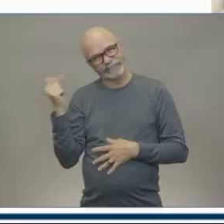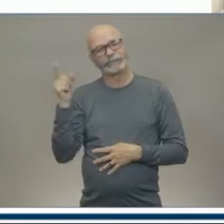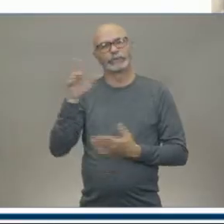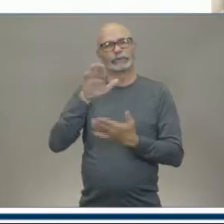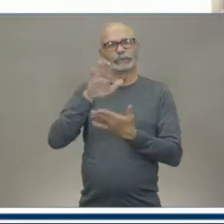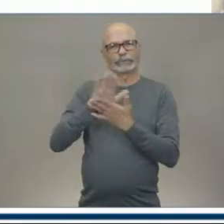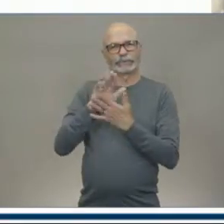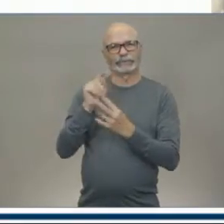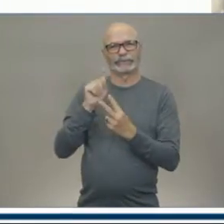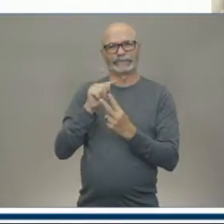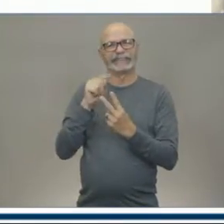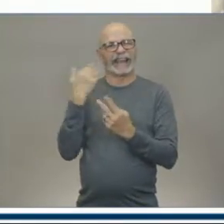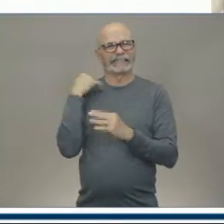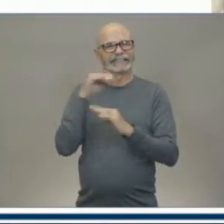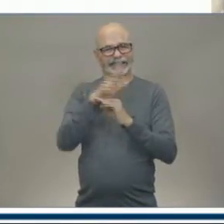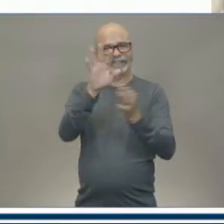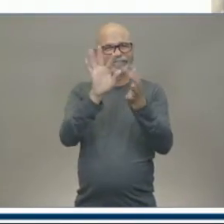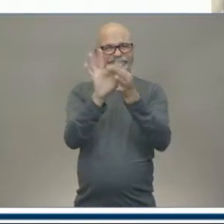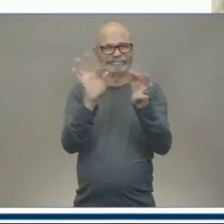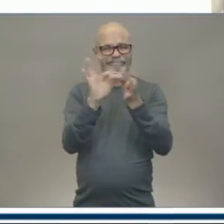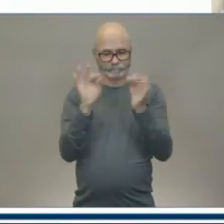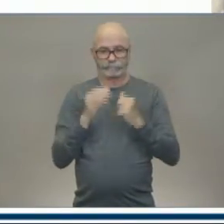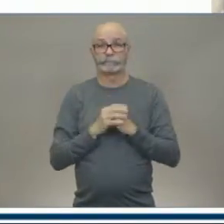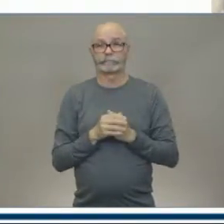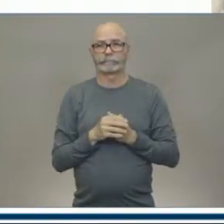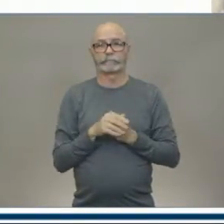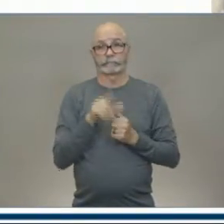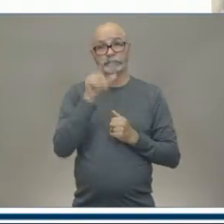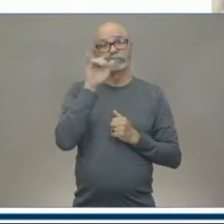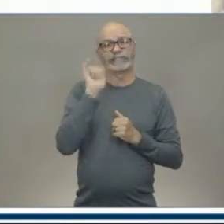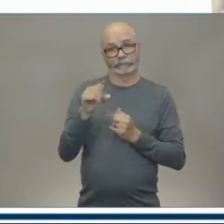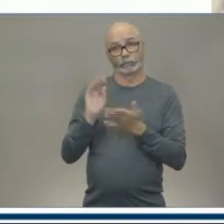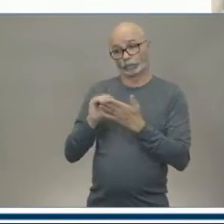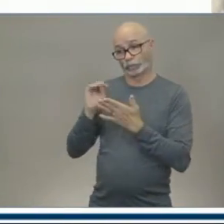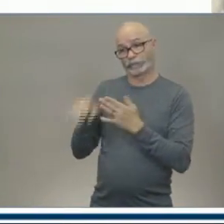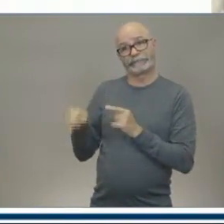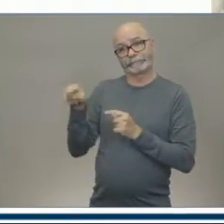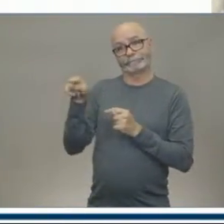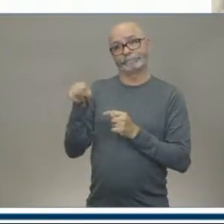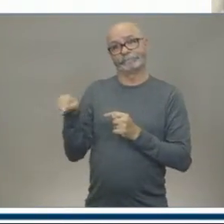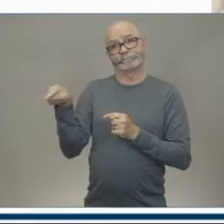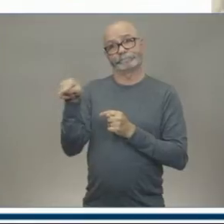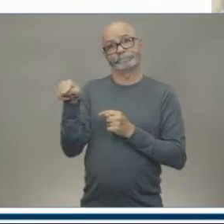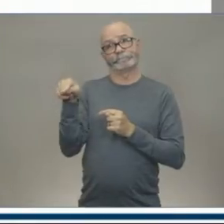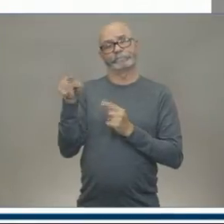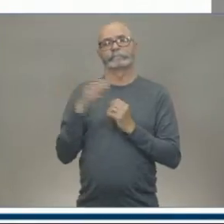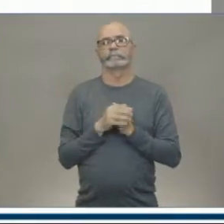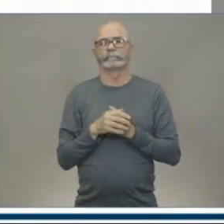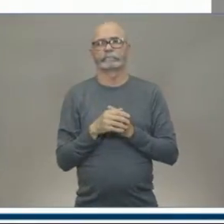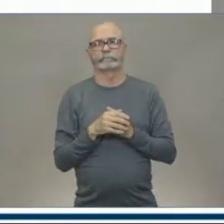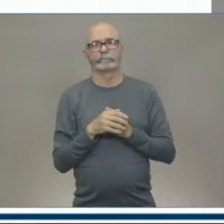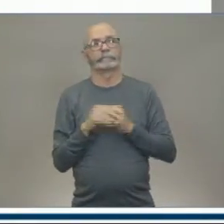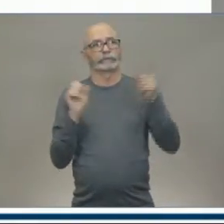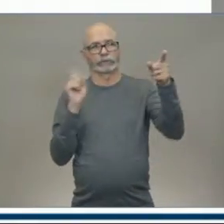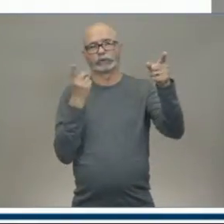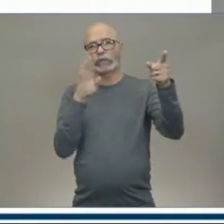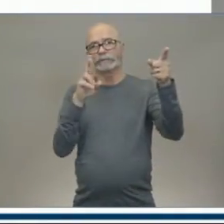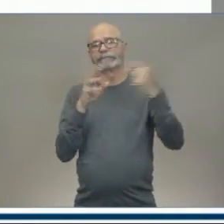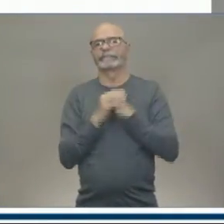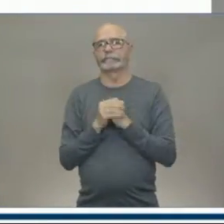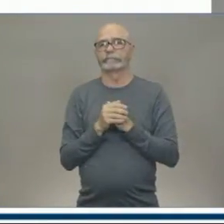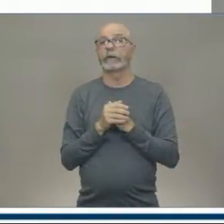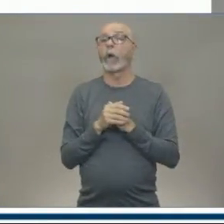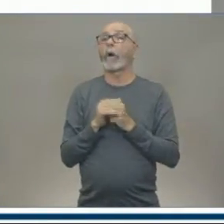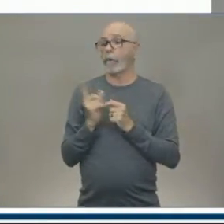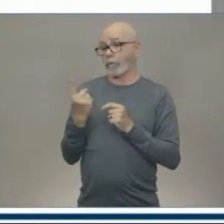that, are you saying if that is in fact a student? I just wanted to be clear on that. It's a person who attends the school. They're recognized as